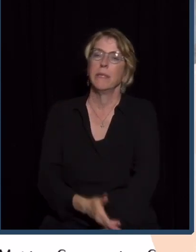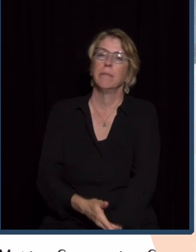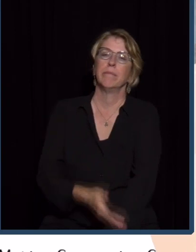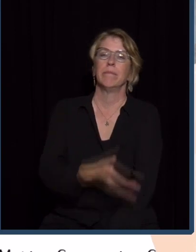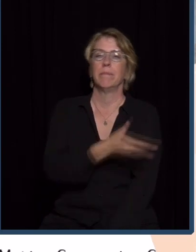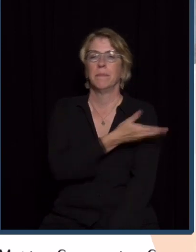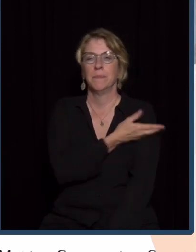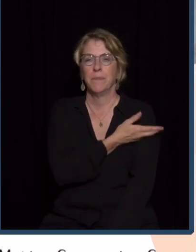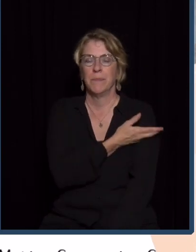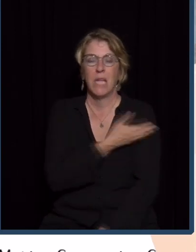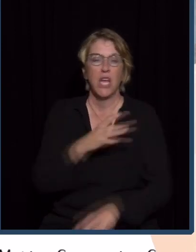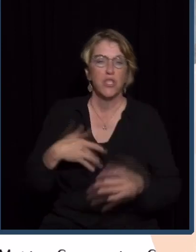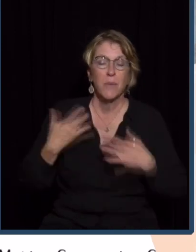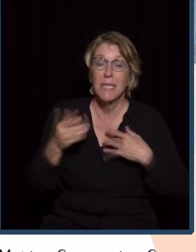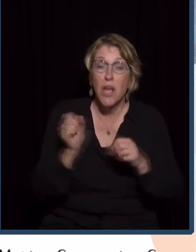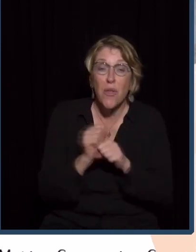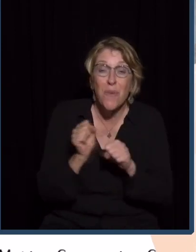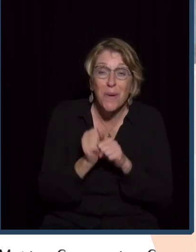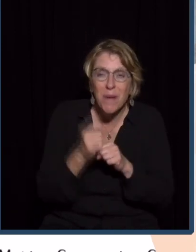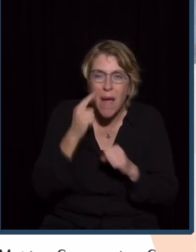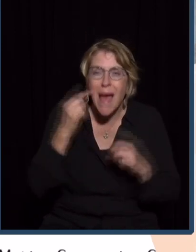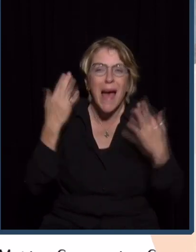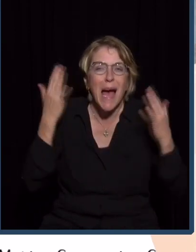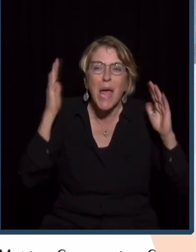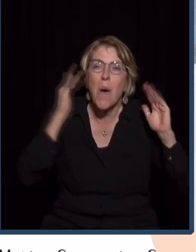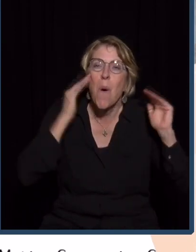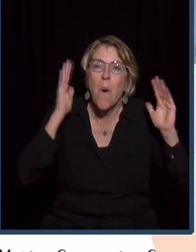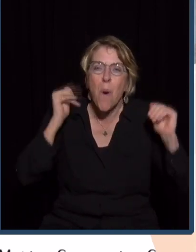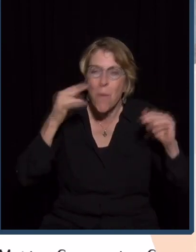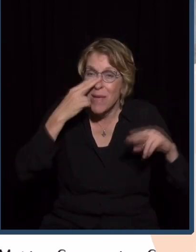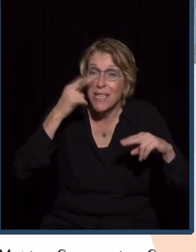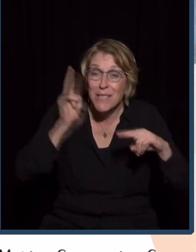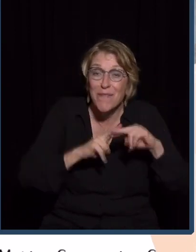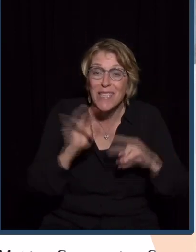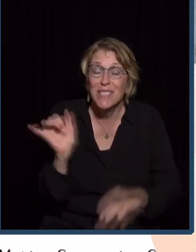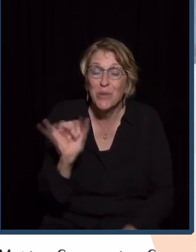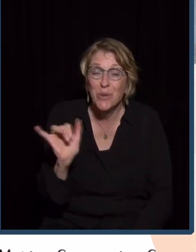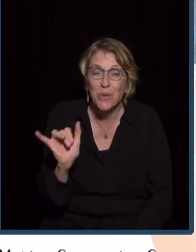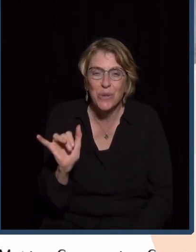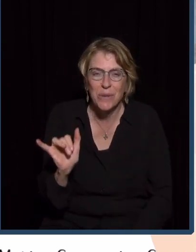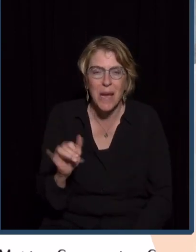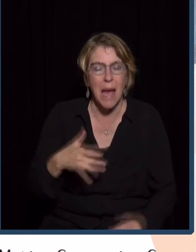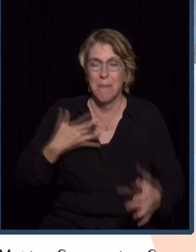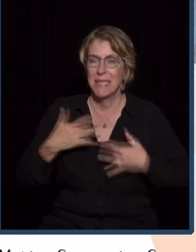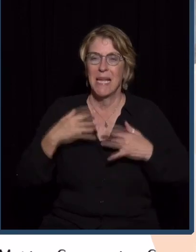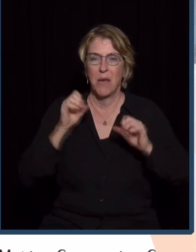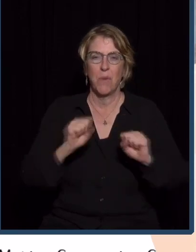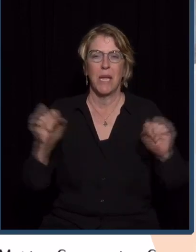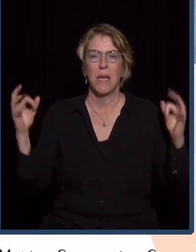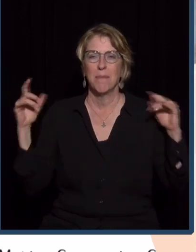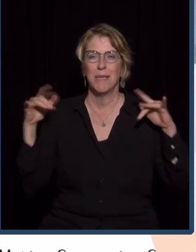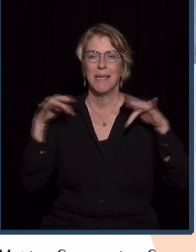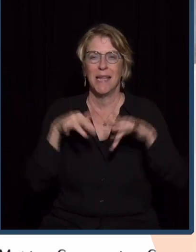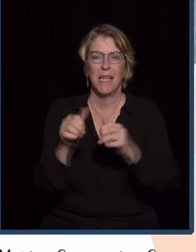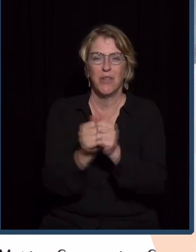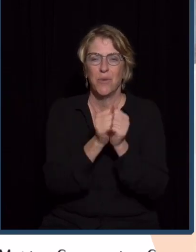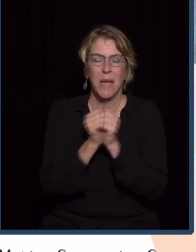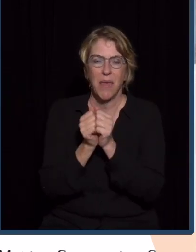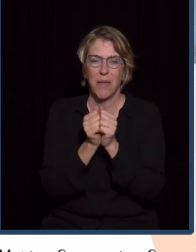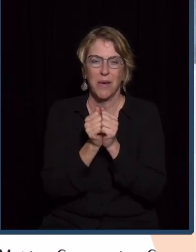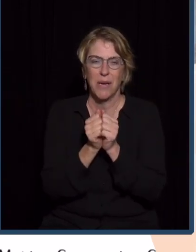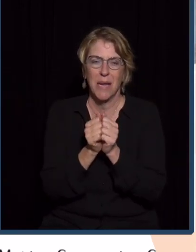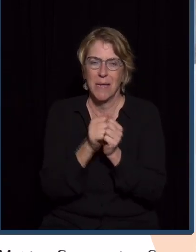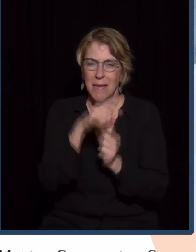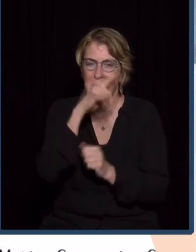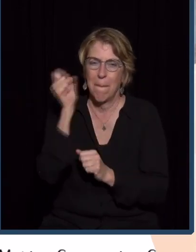all the work that we did tonight. I hope you had some fun too. And I can't wait until we all can get back together, because I really love